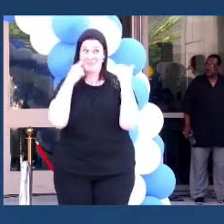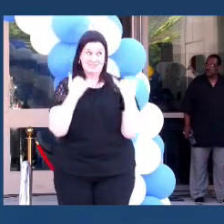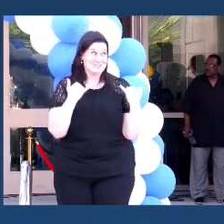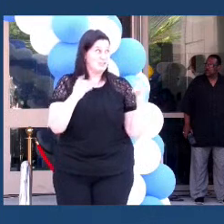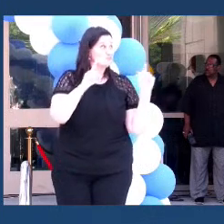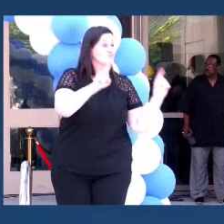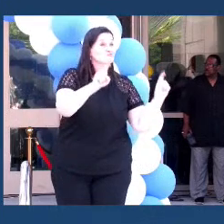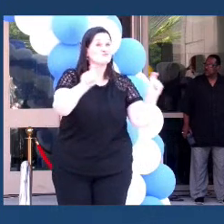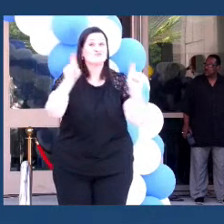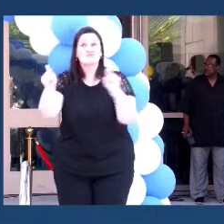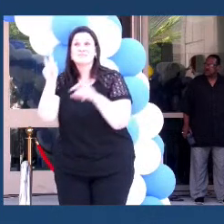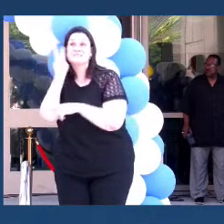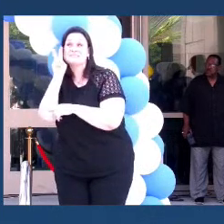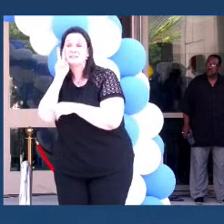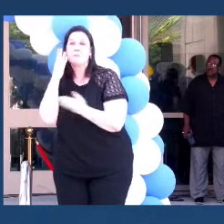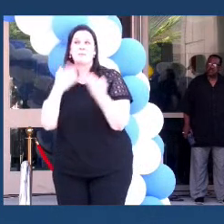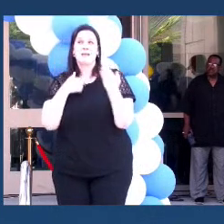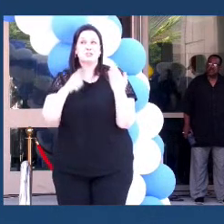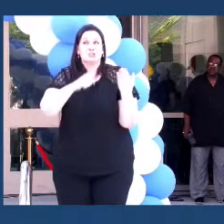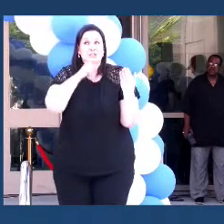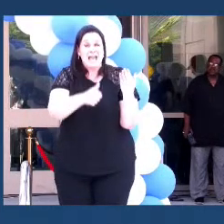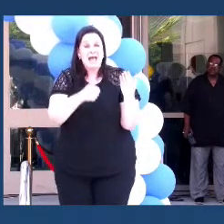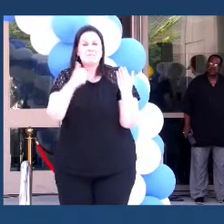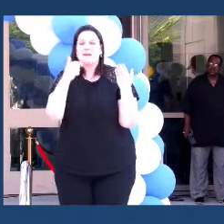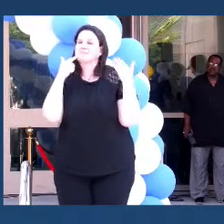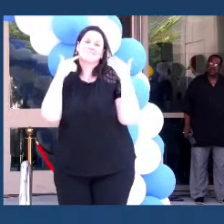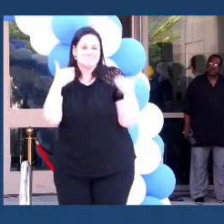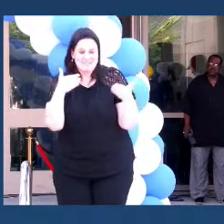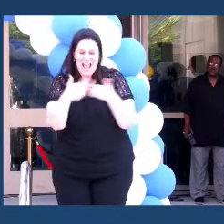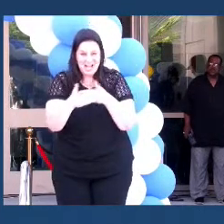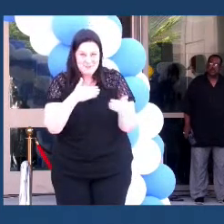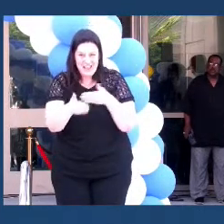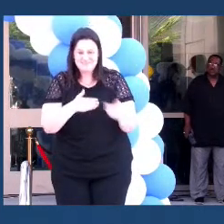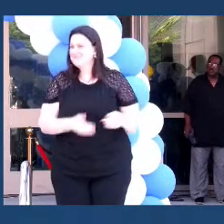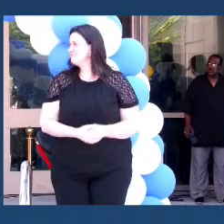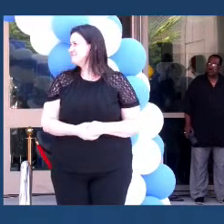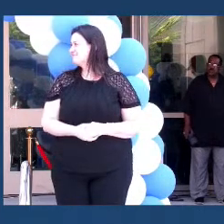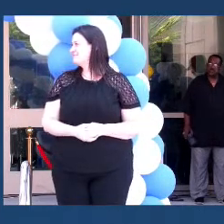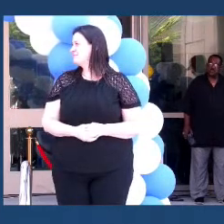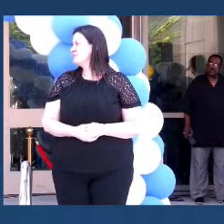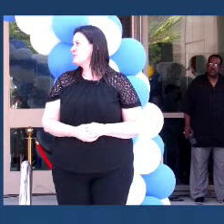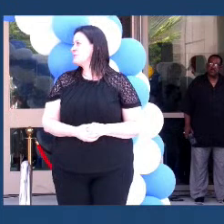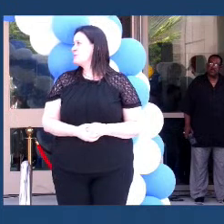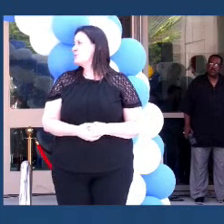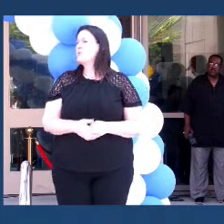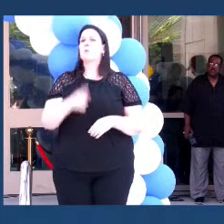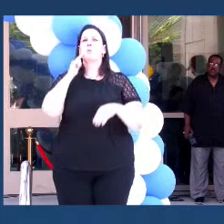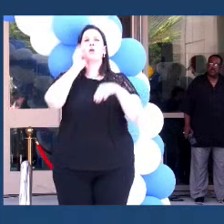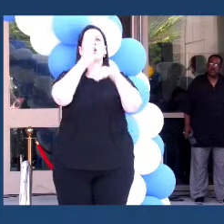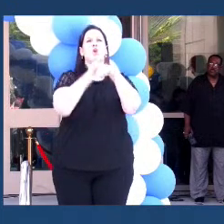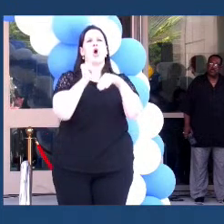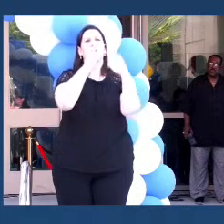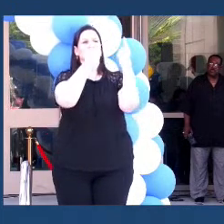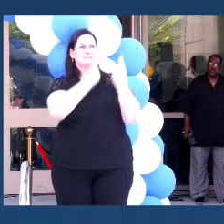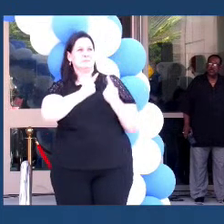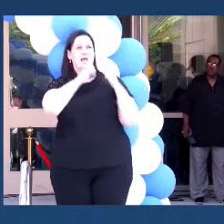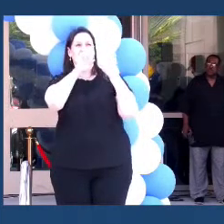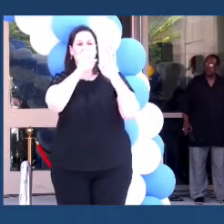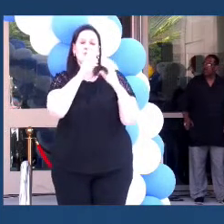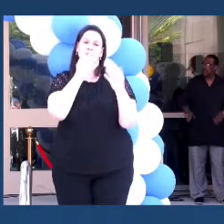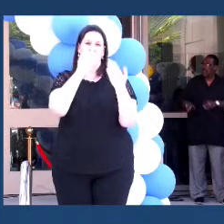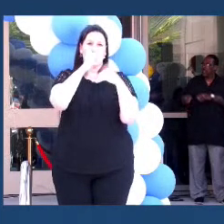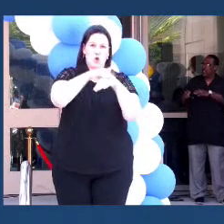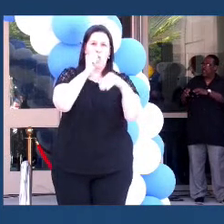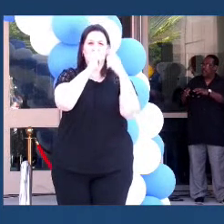now that I probably shouldn't, so I'm going to do it anyway. But we're going to do a slight call and response because this is really about, again, the